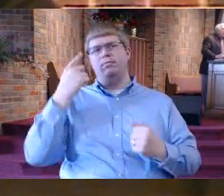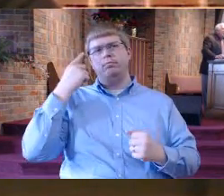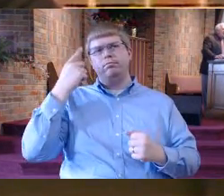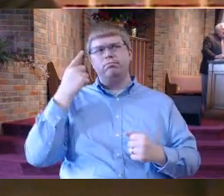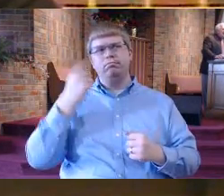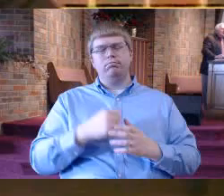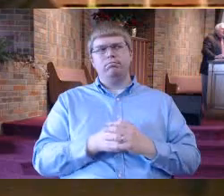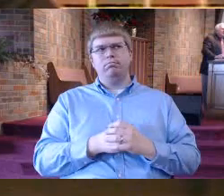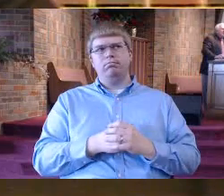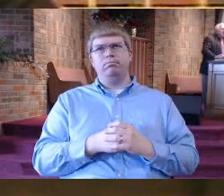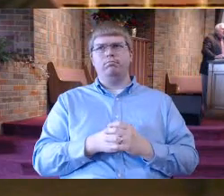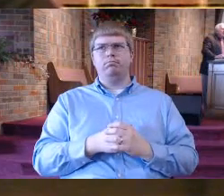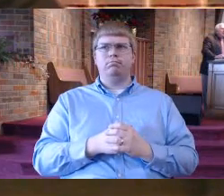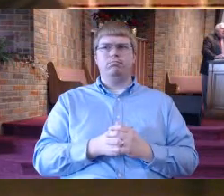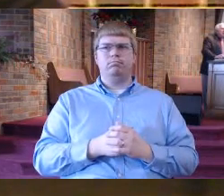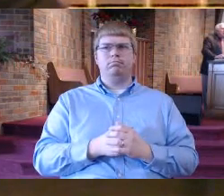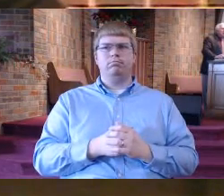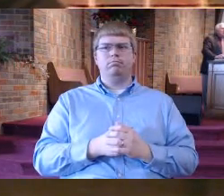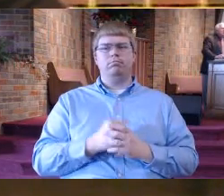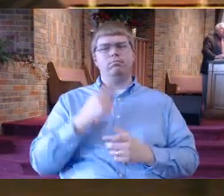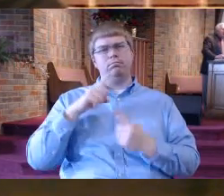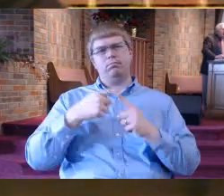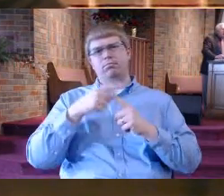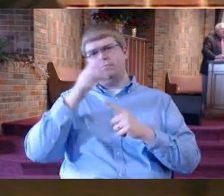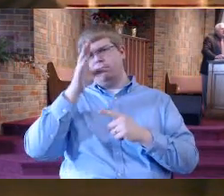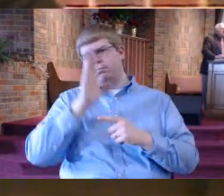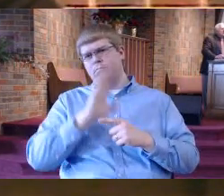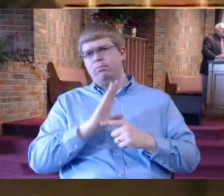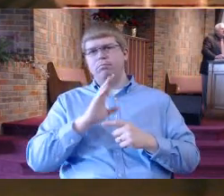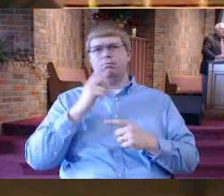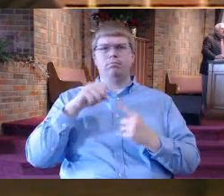Add God to the concept of speech.